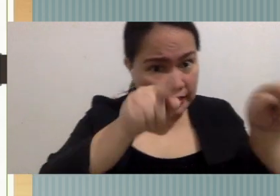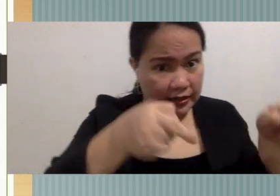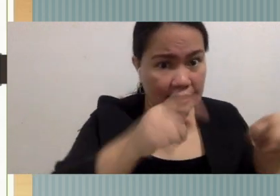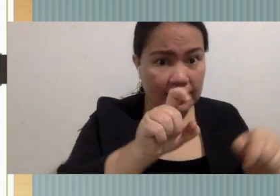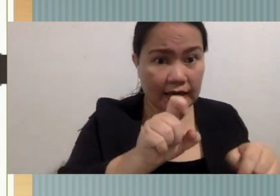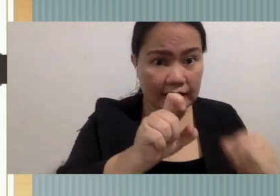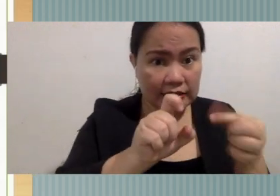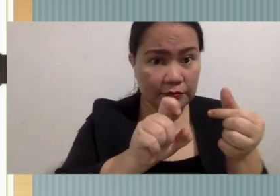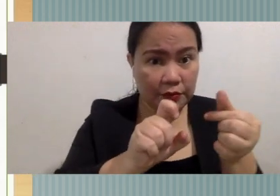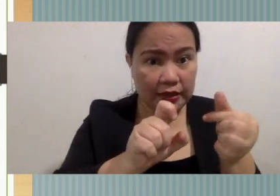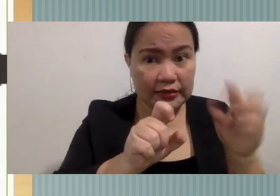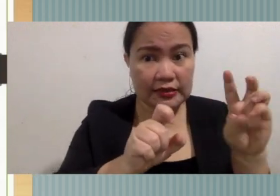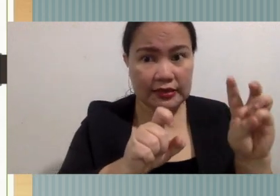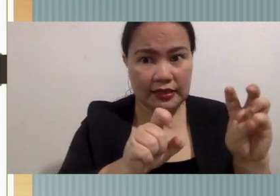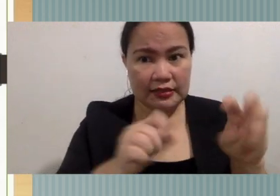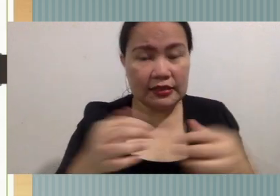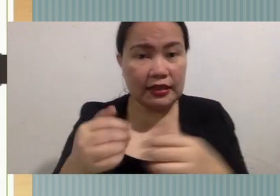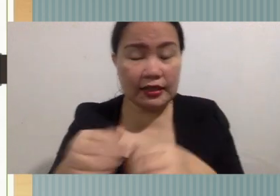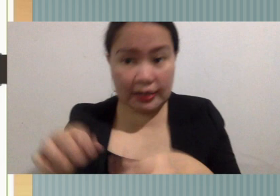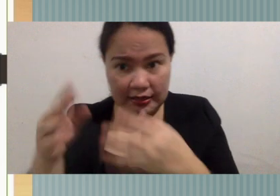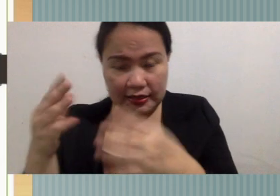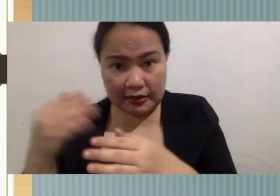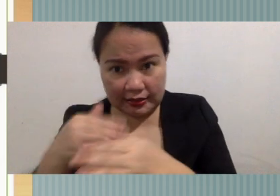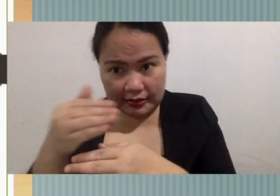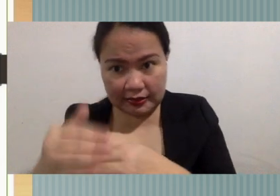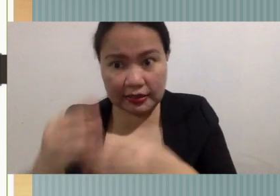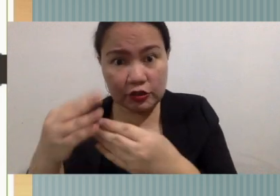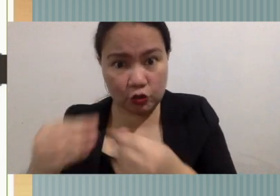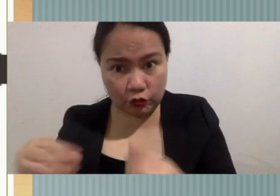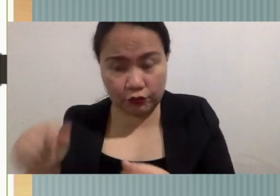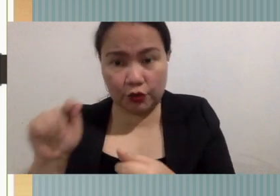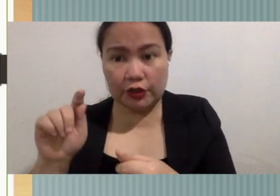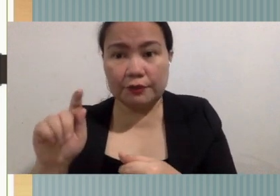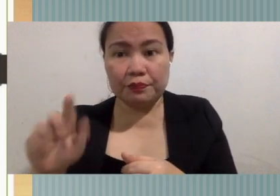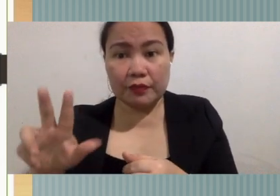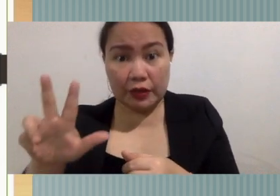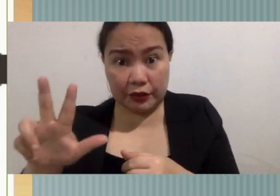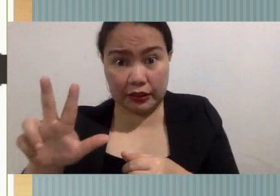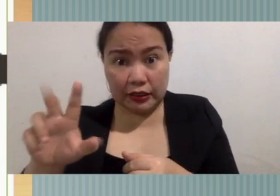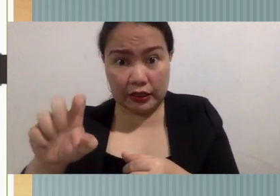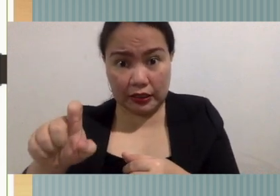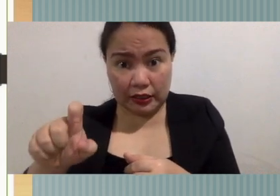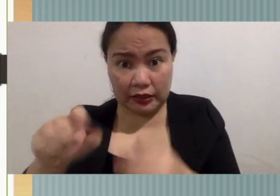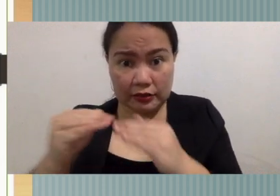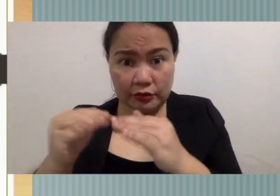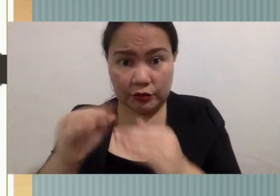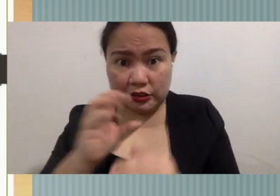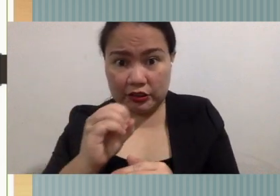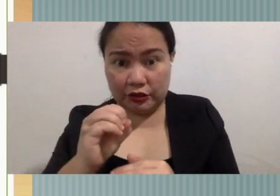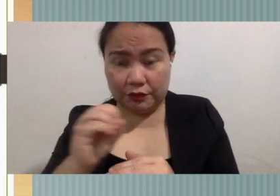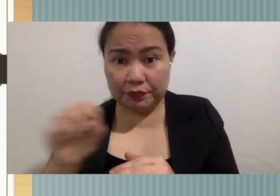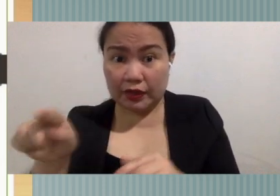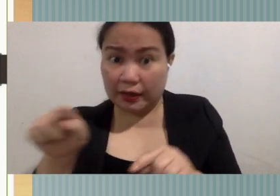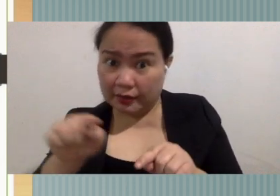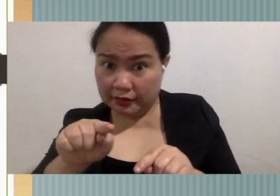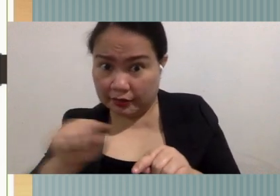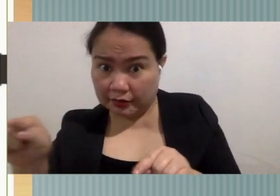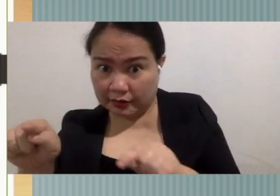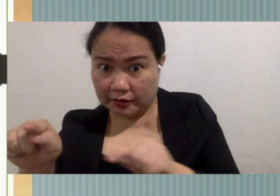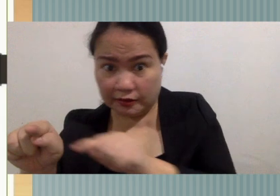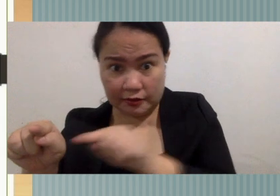And after that, we solve for x. 3x is equal to 0. So, anong